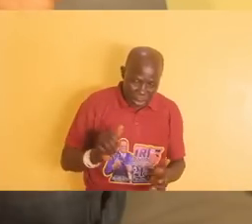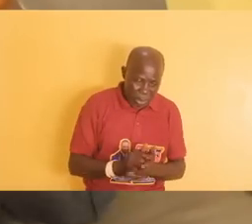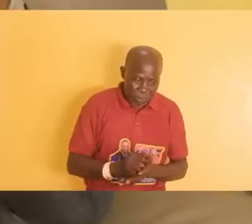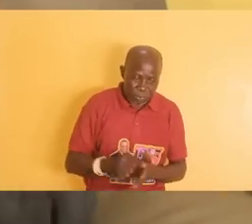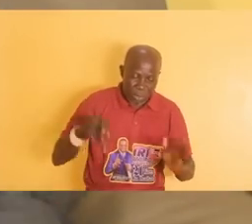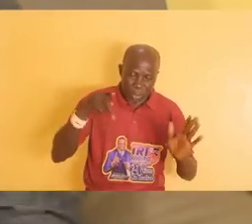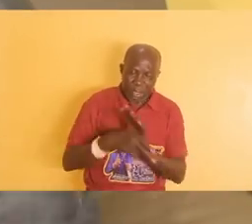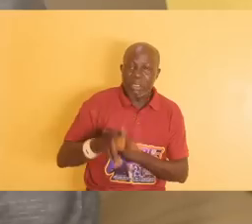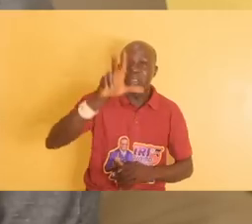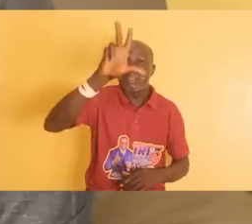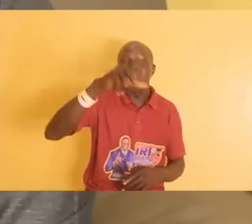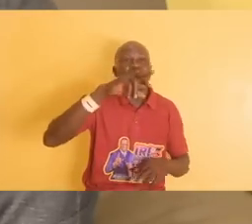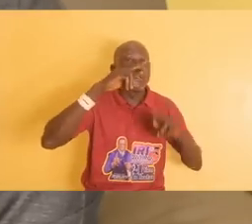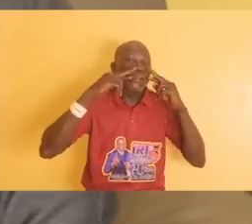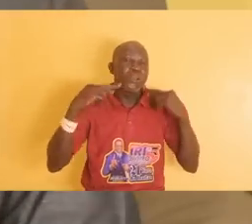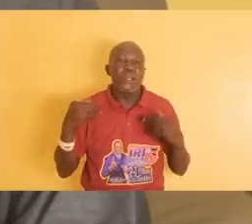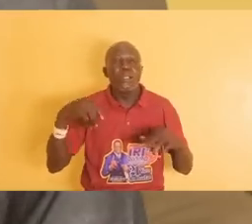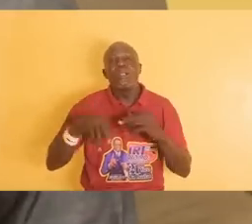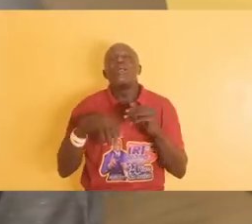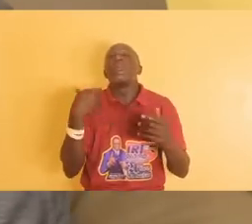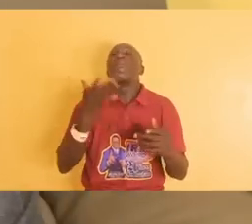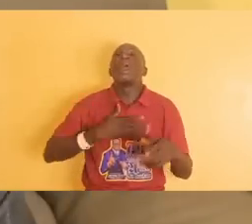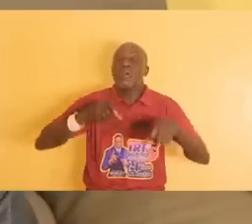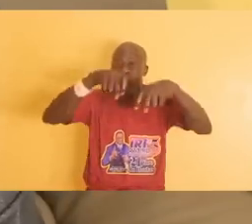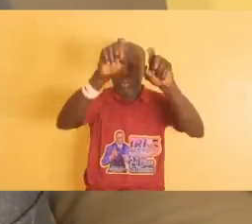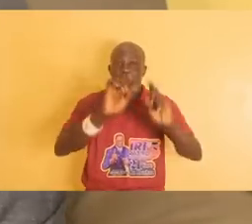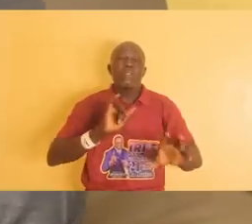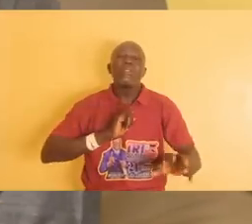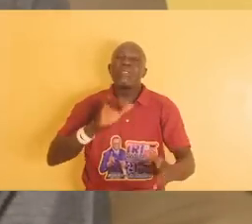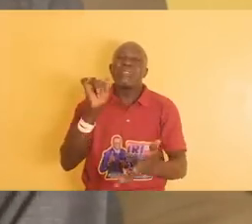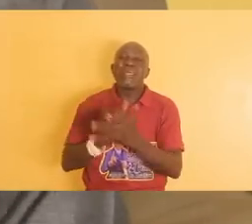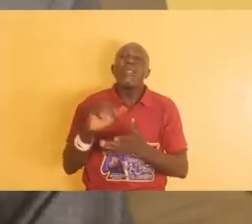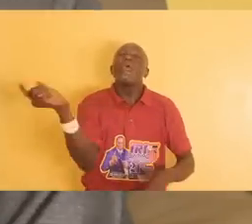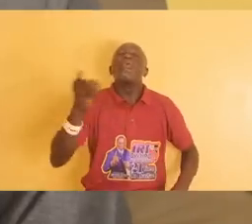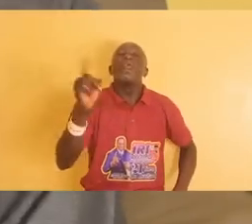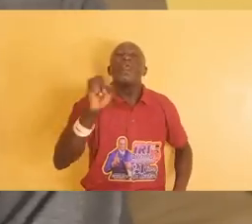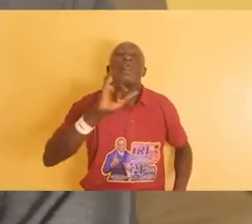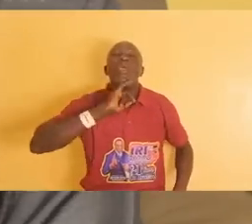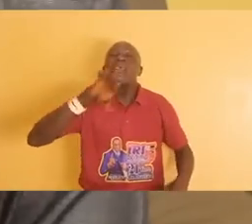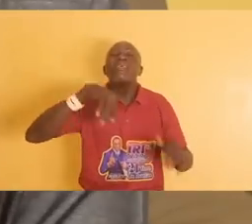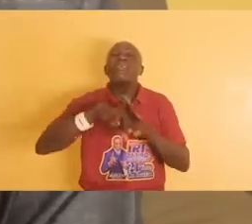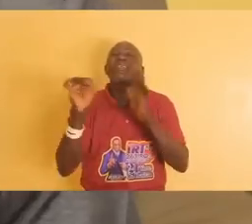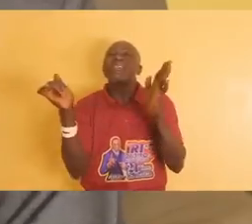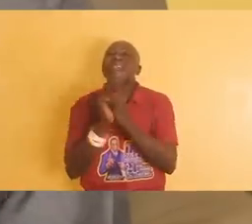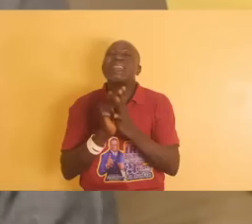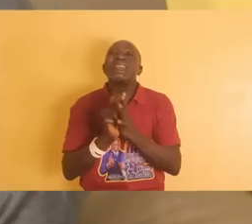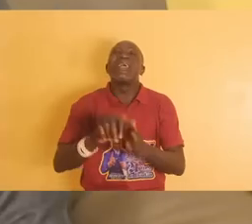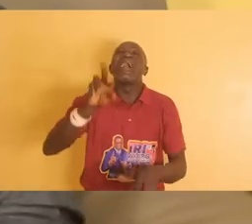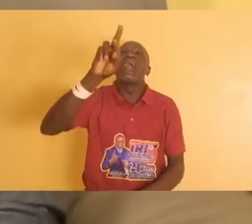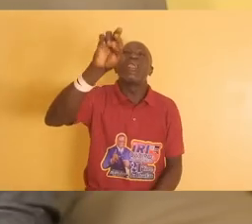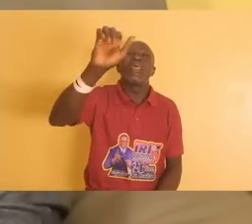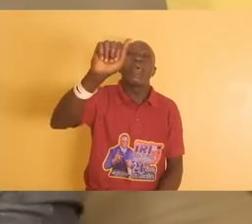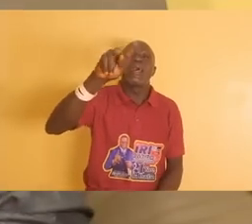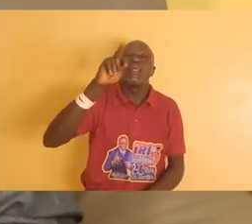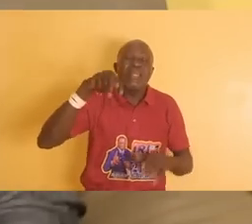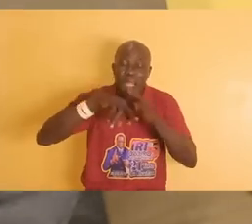When they fight, they that. And kill all those three rats. My question is that. He buried me in the where were those